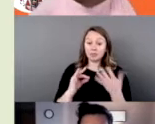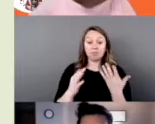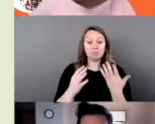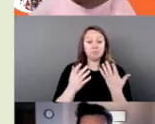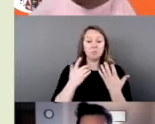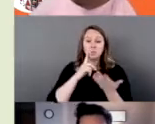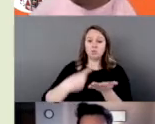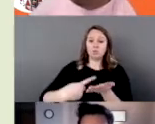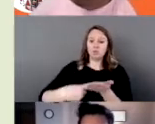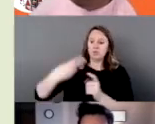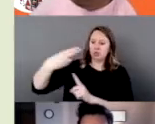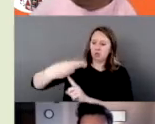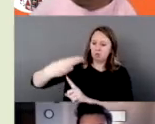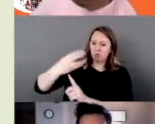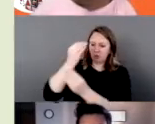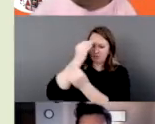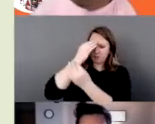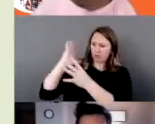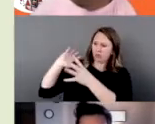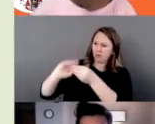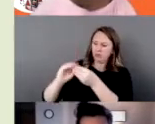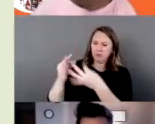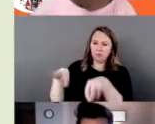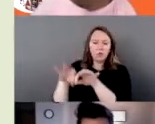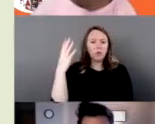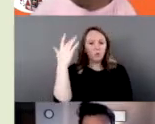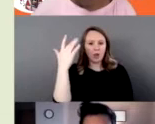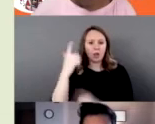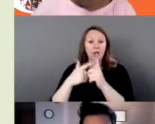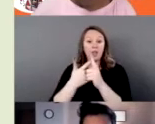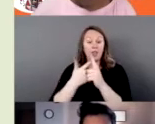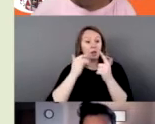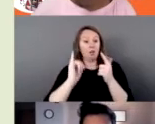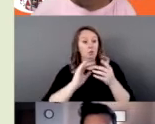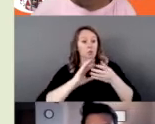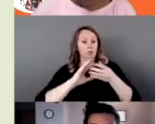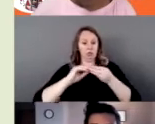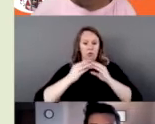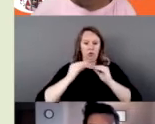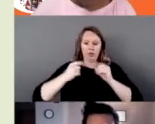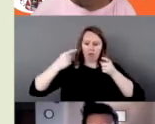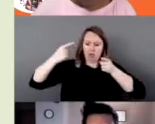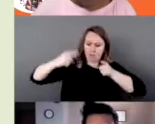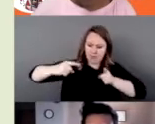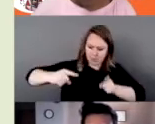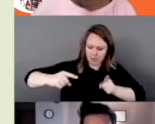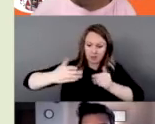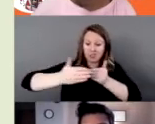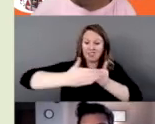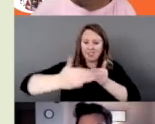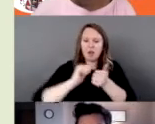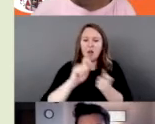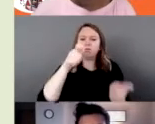context important and how do we shift the narrative about victimization? So first, a little bit about